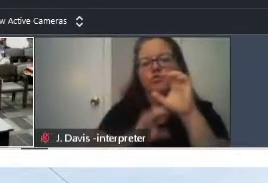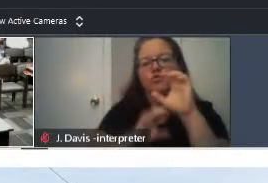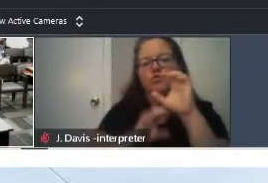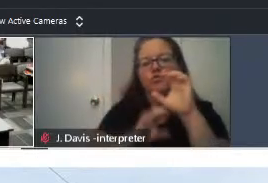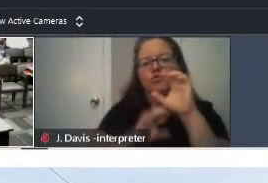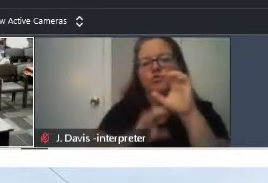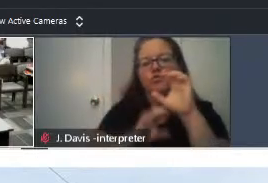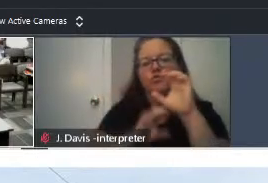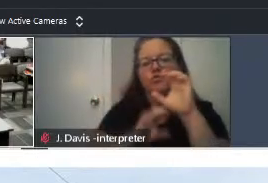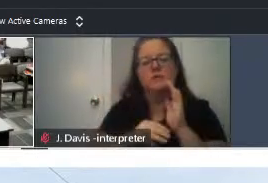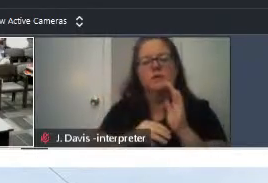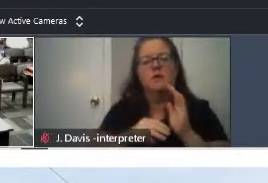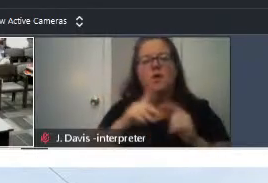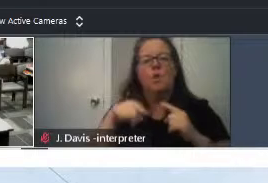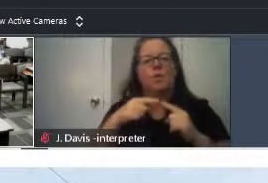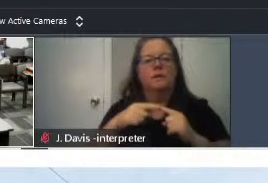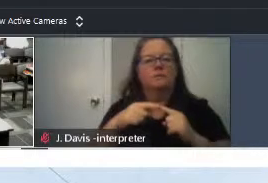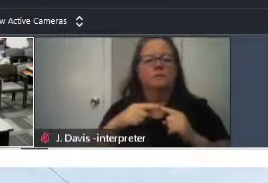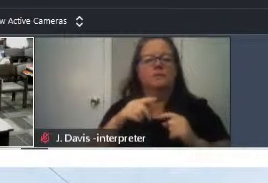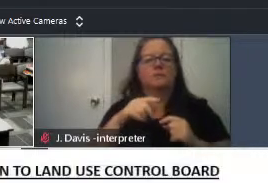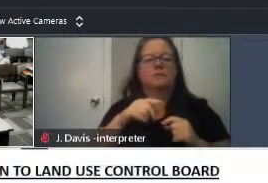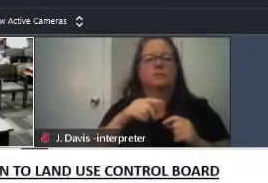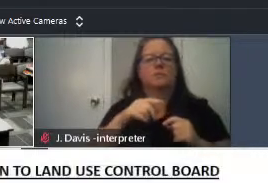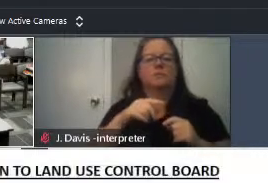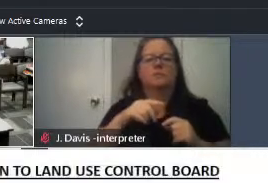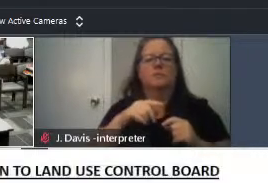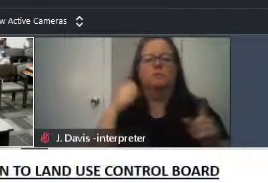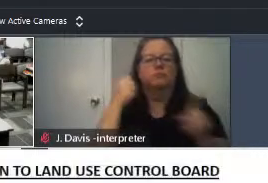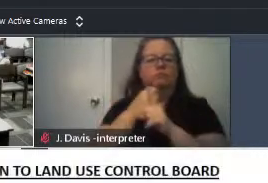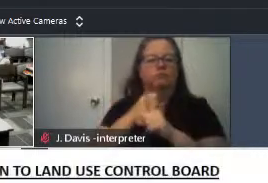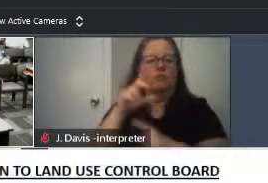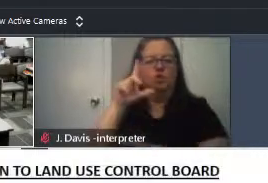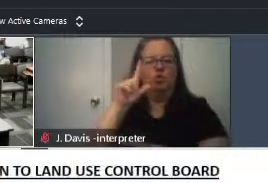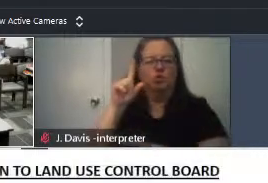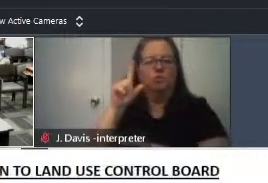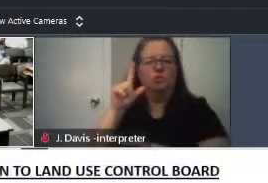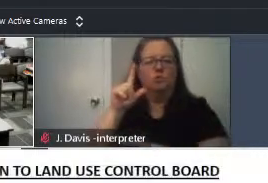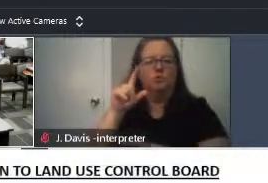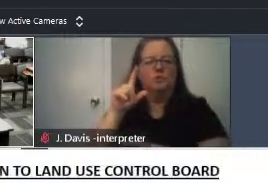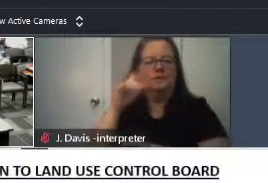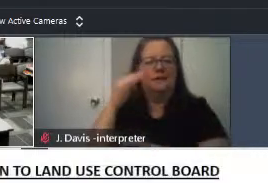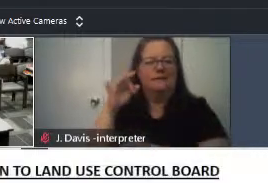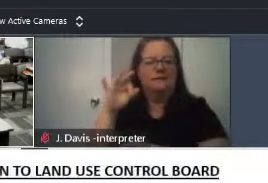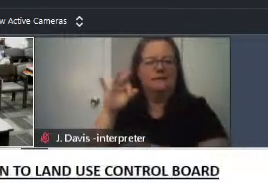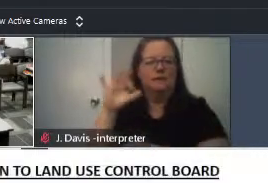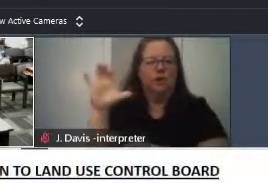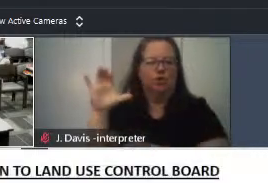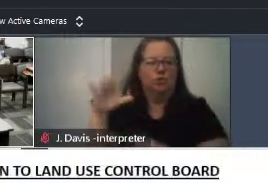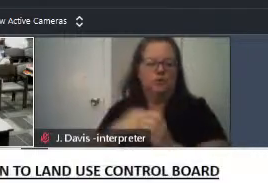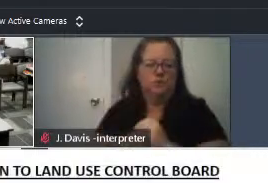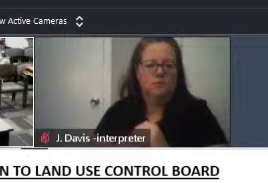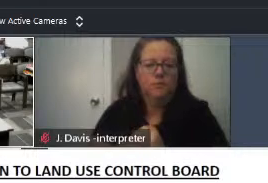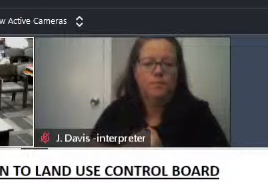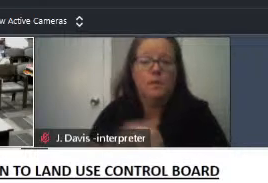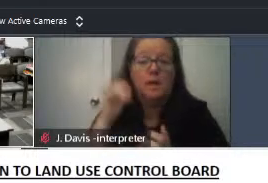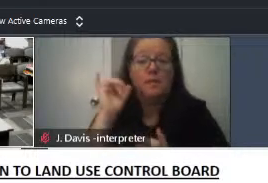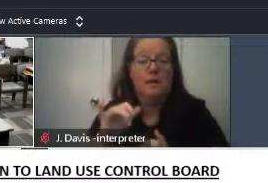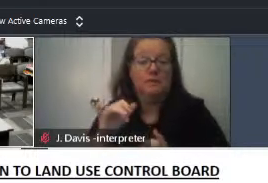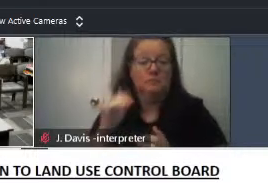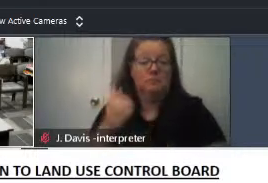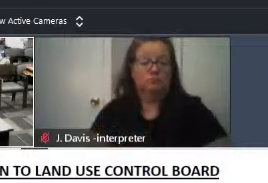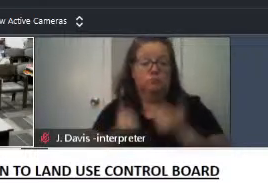at the turn of the 20th century. Next slide. So the proposal would be to take those